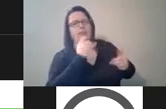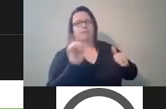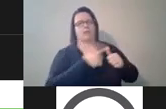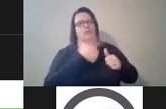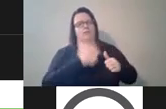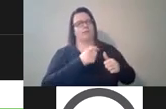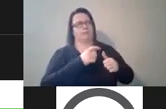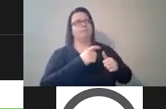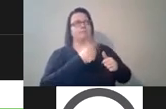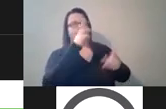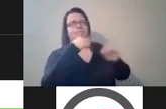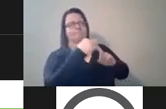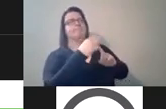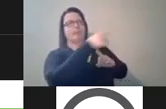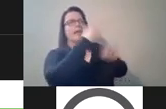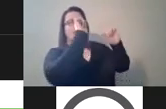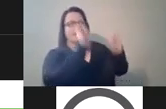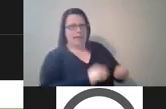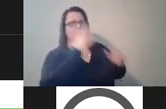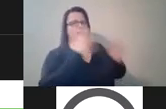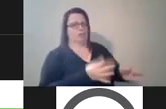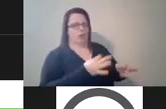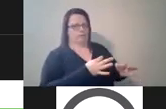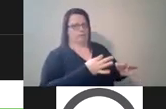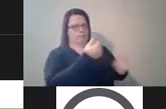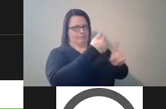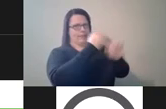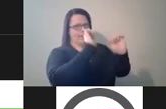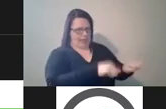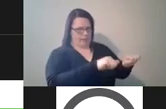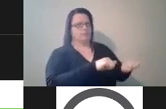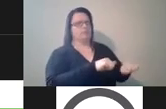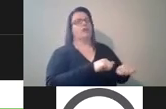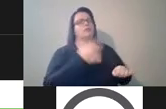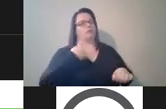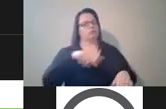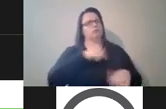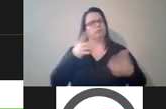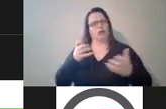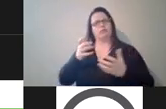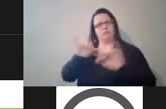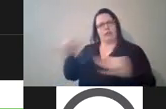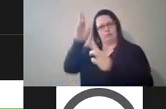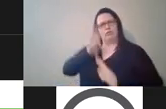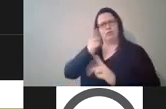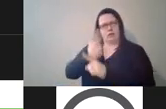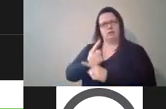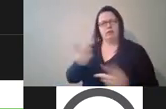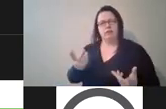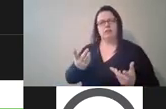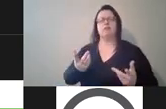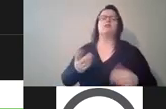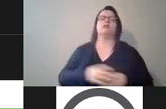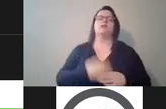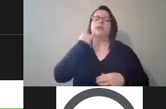and presume that they are capable. And none of us would expect any less. So, you know, if we can think about it,